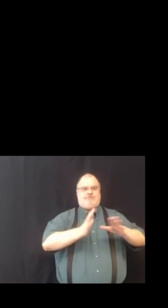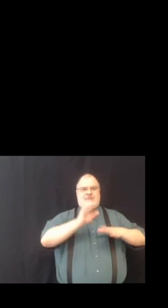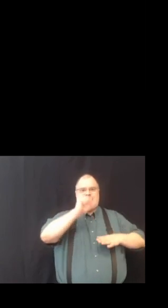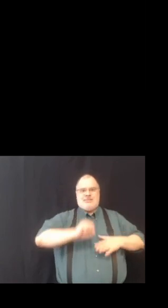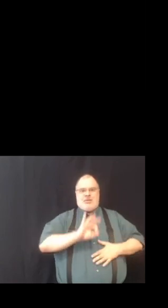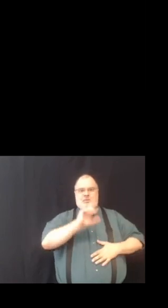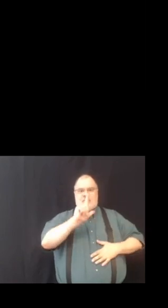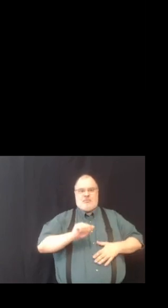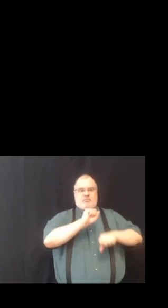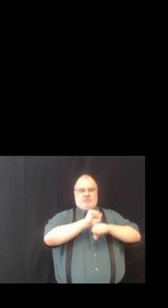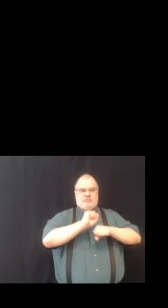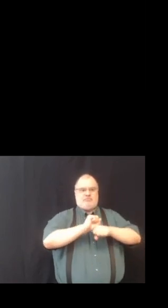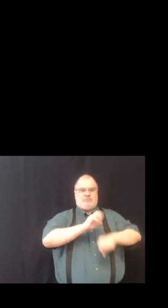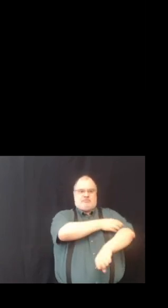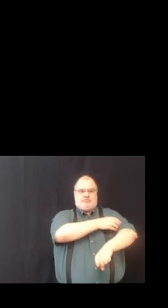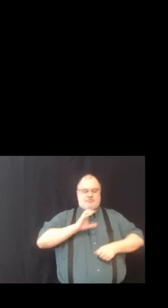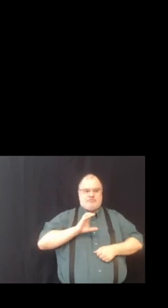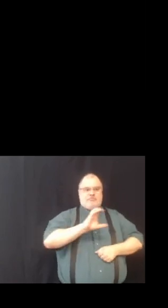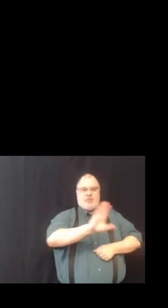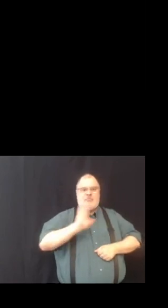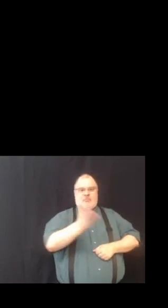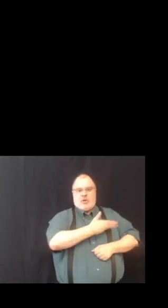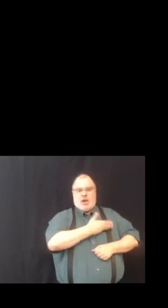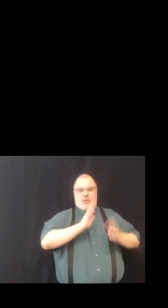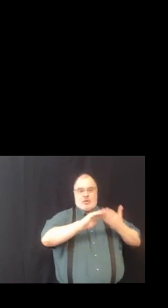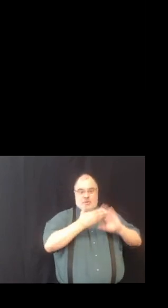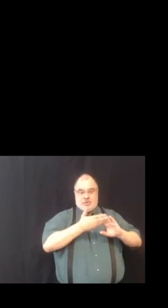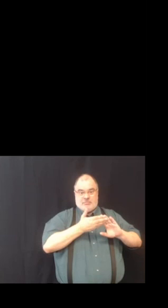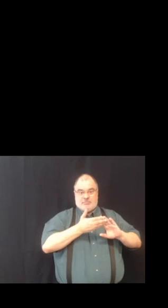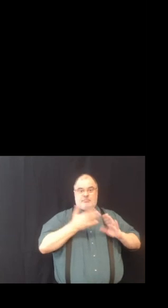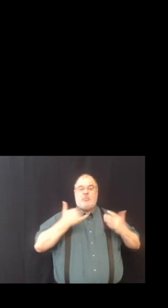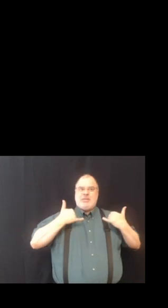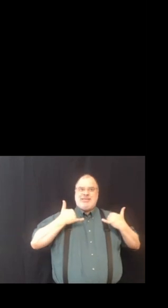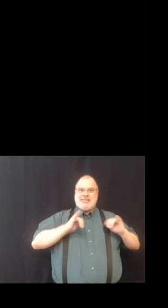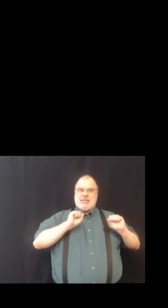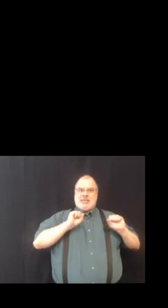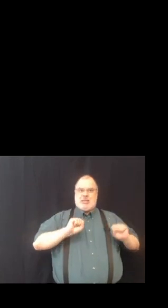employment, and empowerment. Still in our 47th year of delivering services,